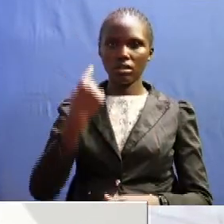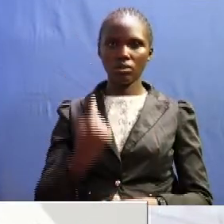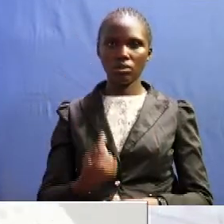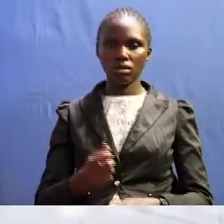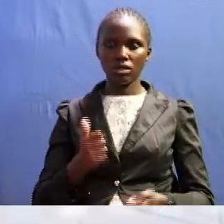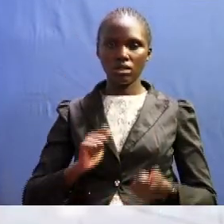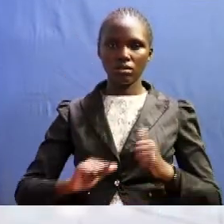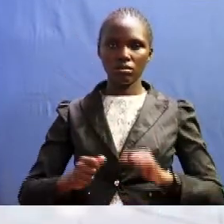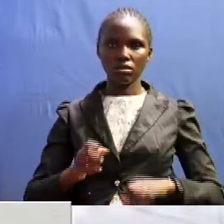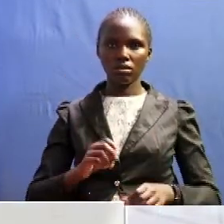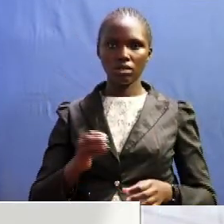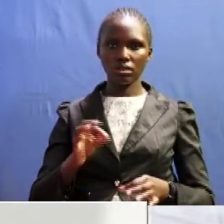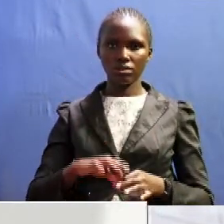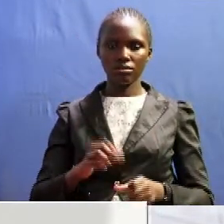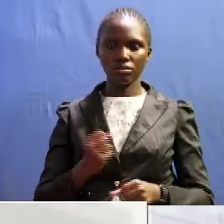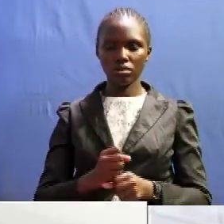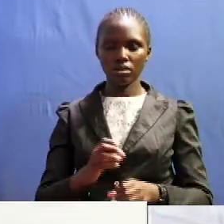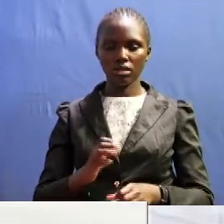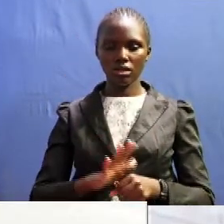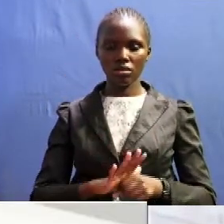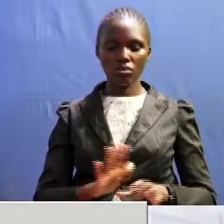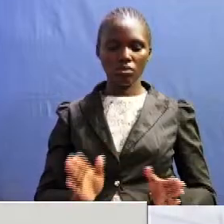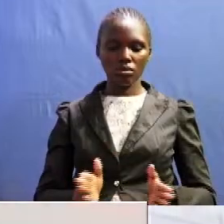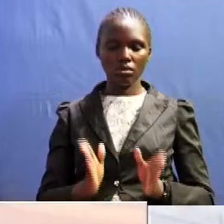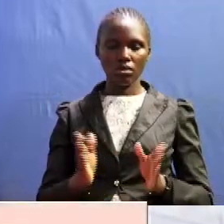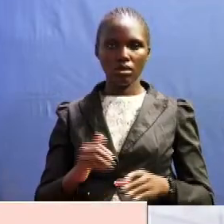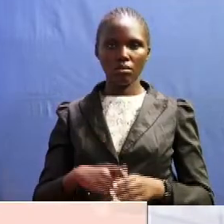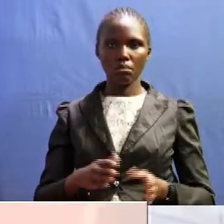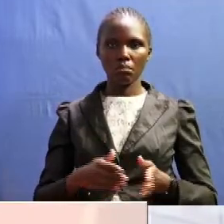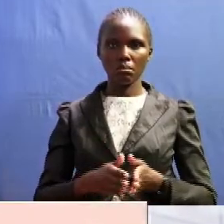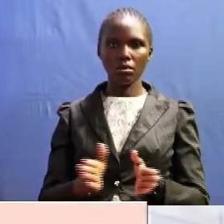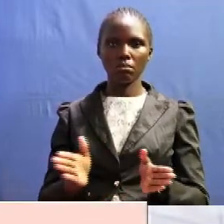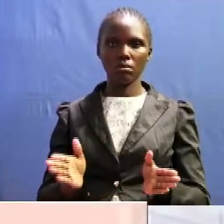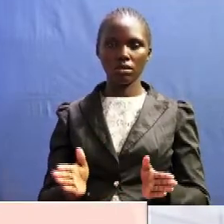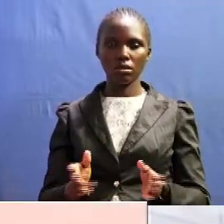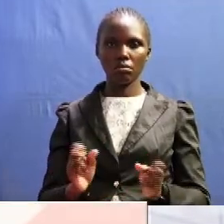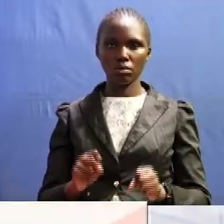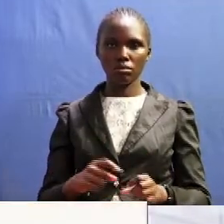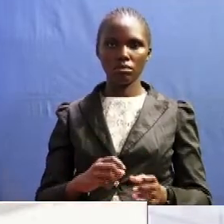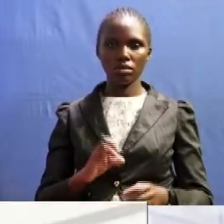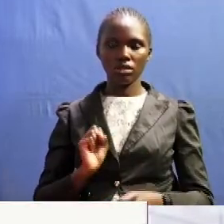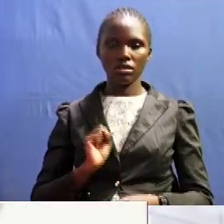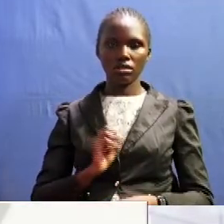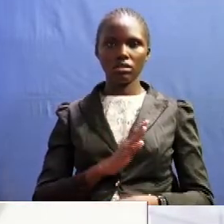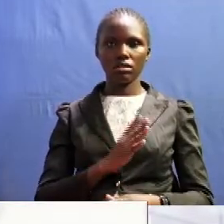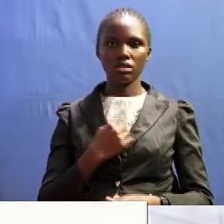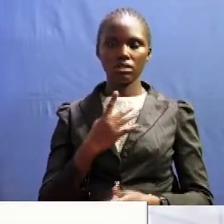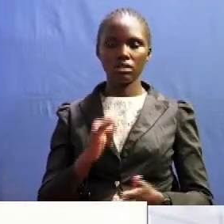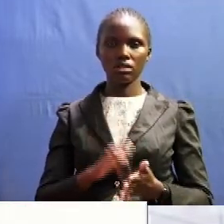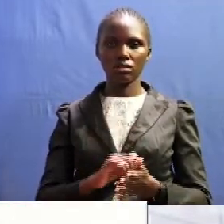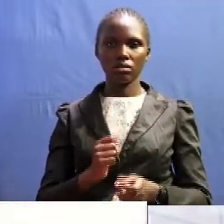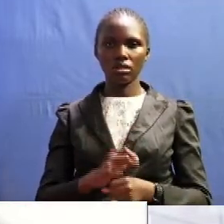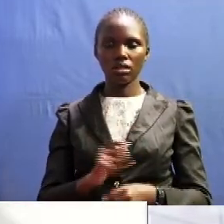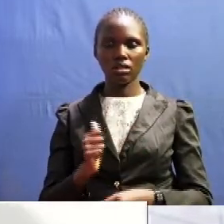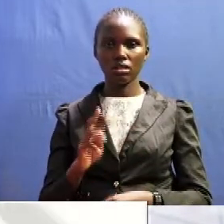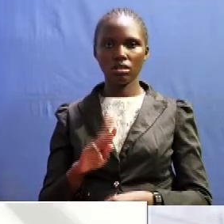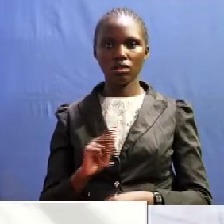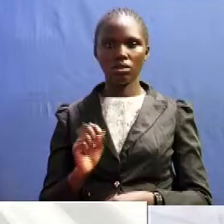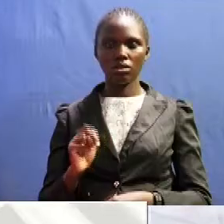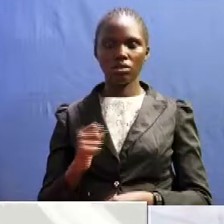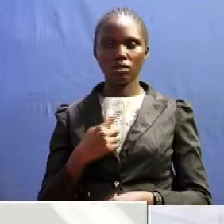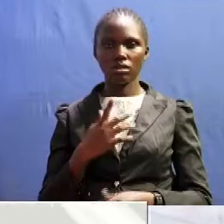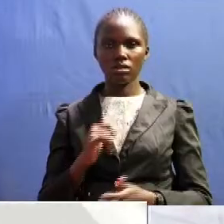have continued championing government efforts before the public, led by Senate Majority Leader Aaron Cheruiyot. The